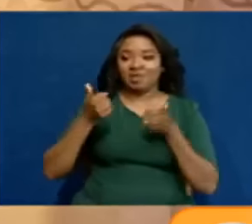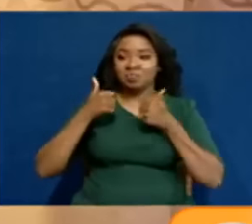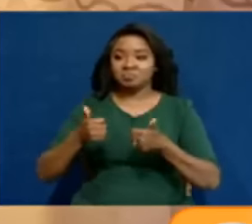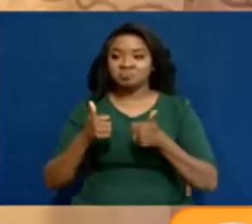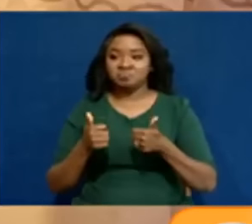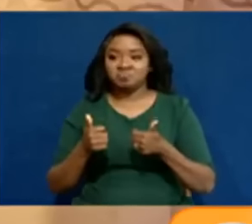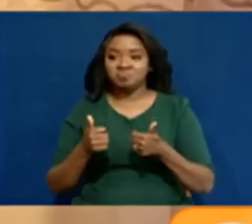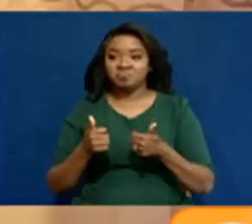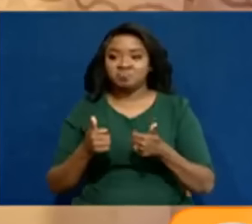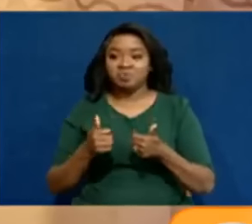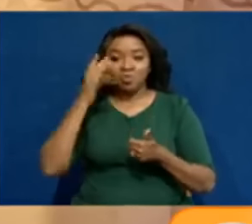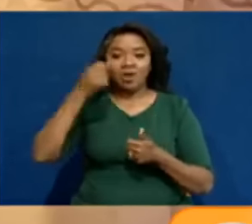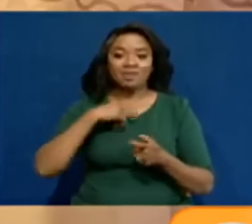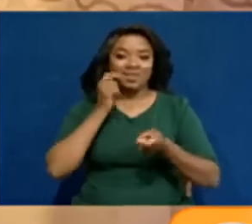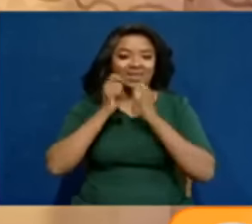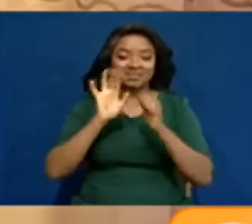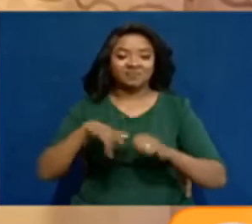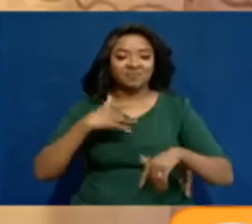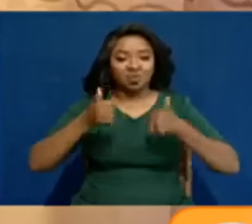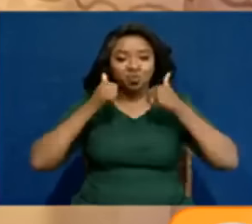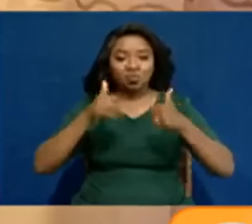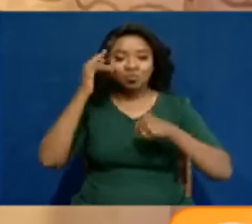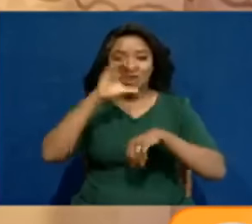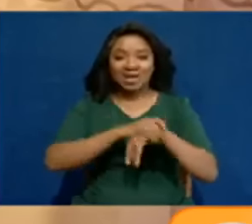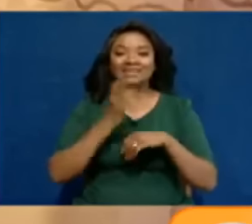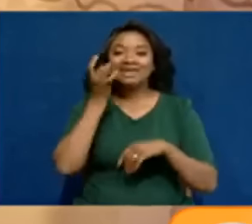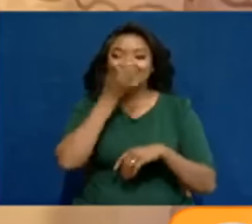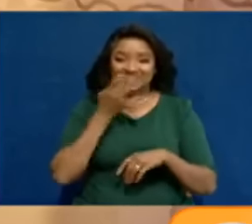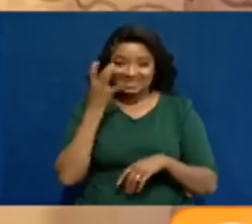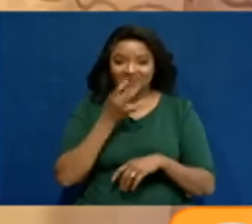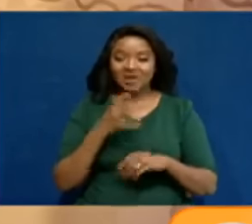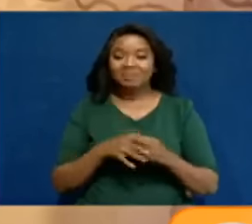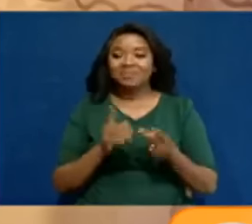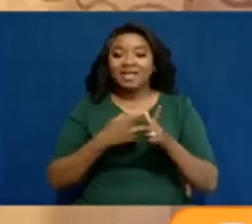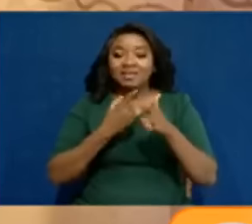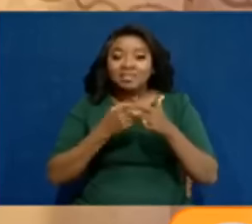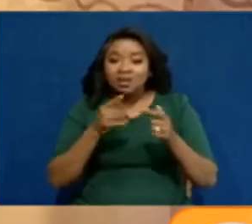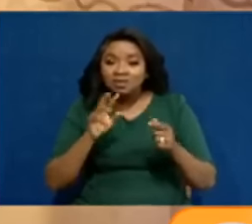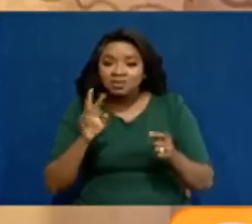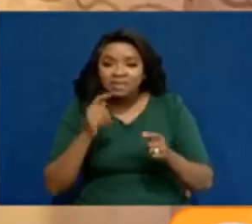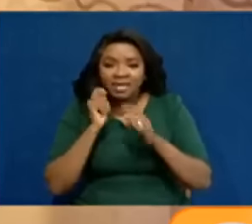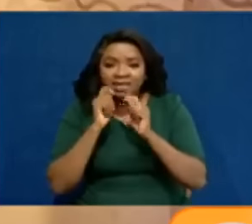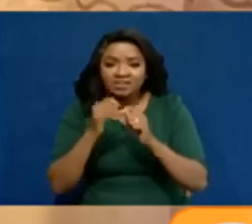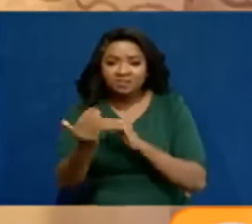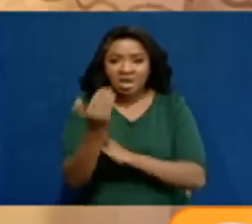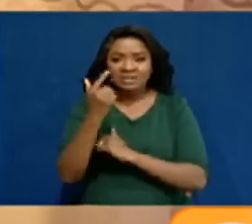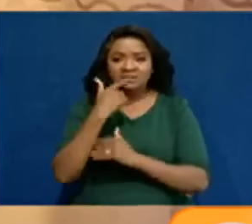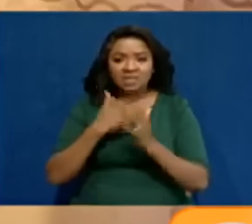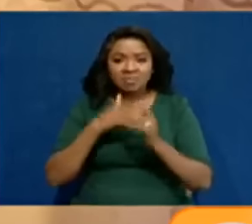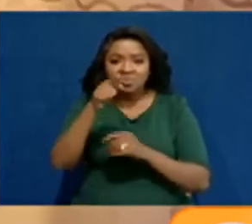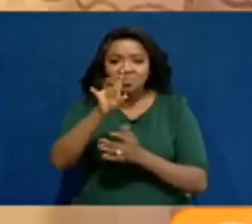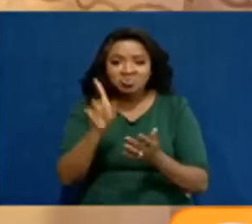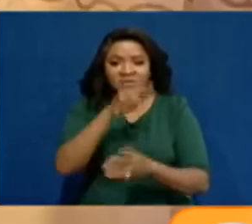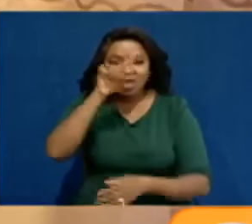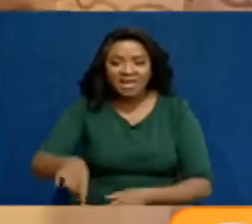did happy that nili win silver medal. And then kukuja interview ya pili naambiwa you have